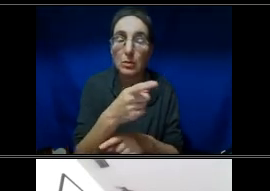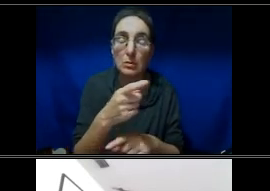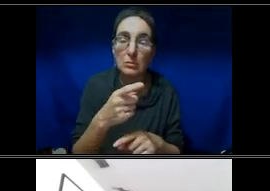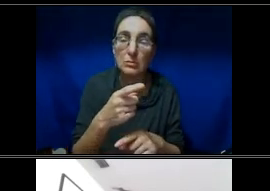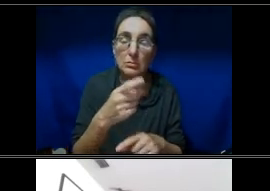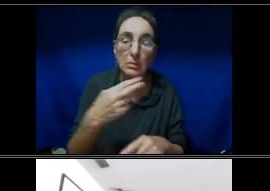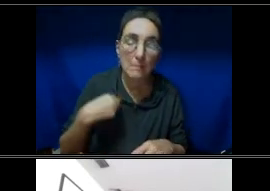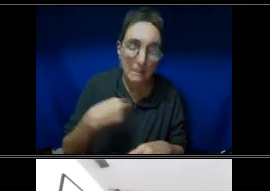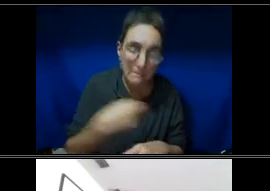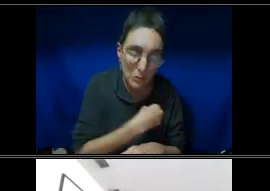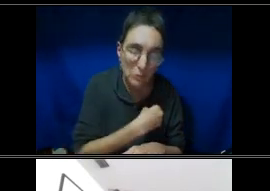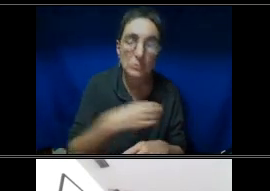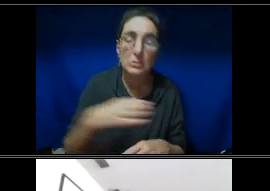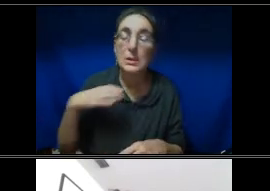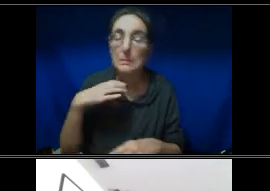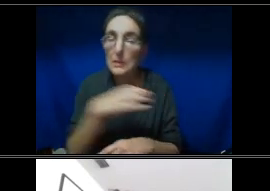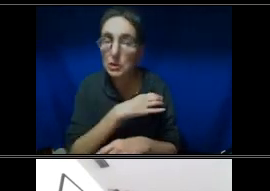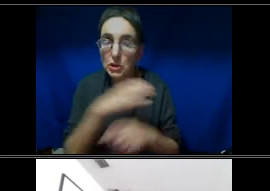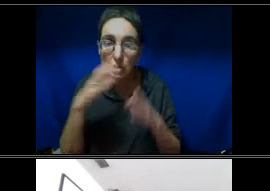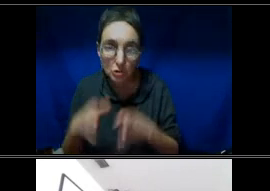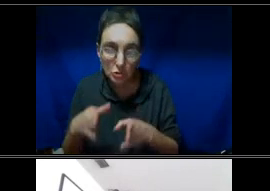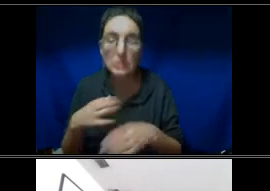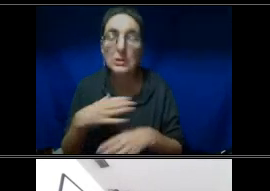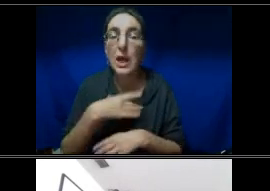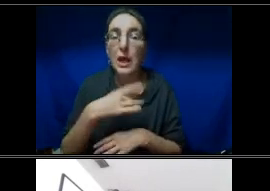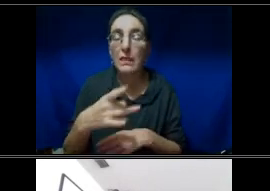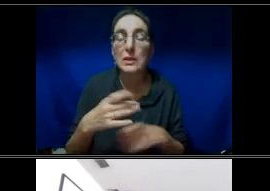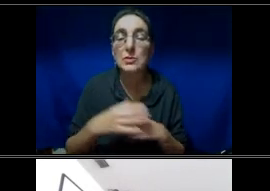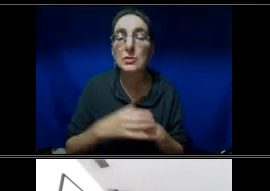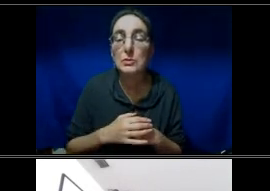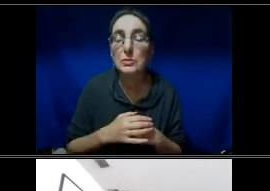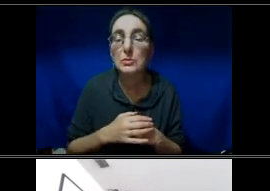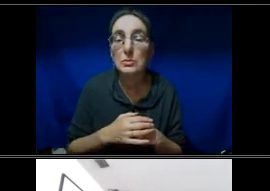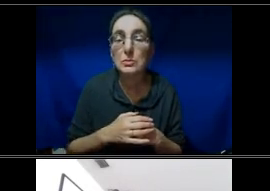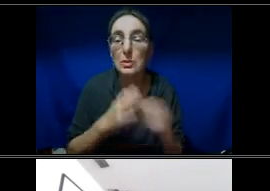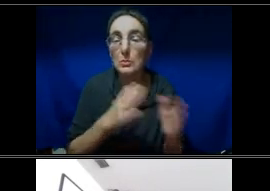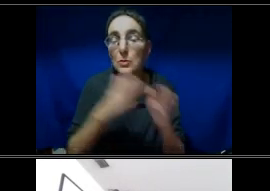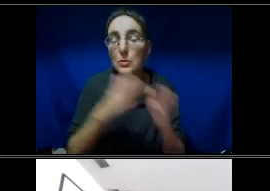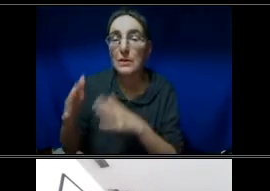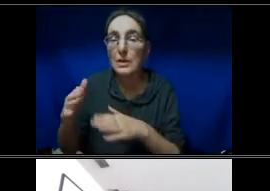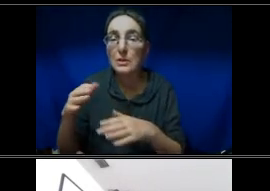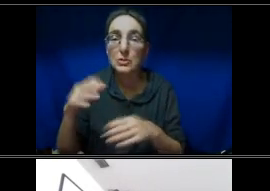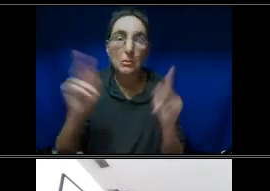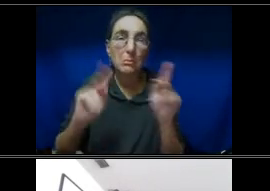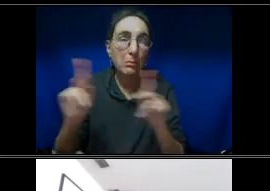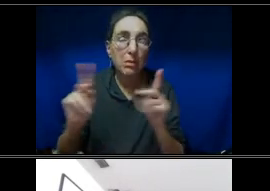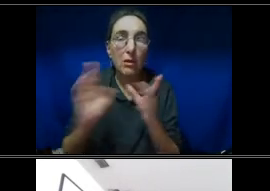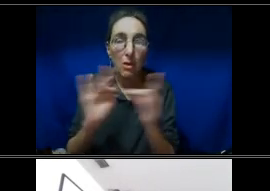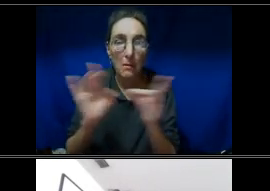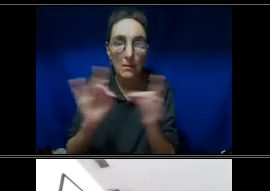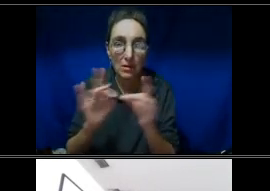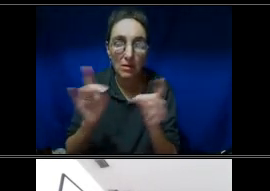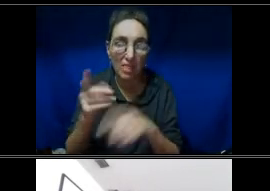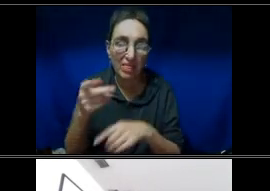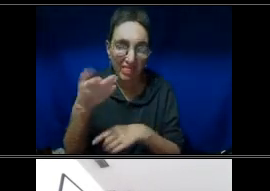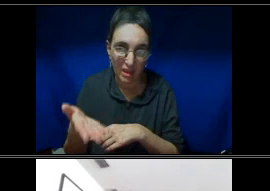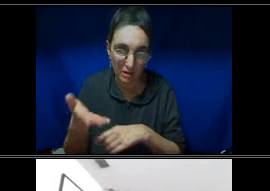commissioners, I'd like to move into public comment on this item.